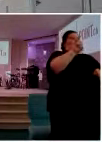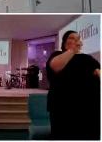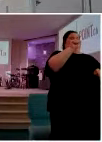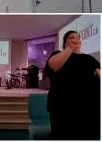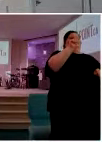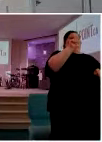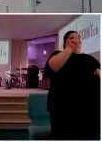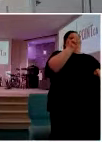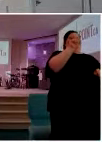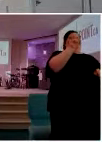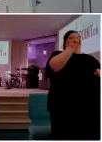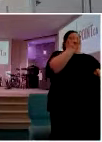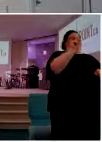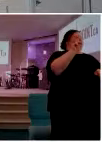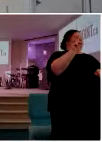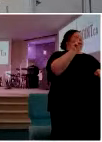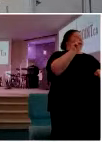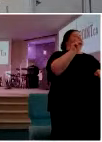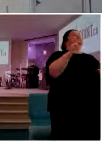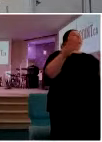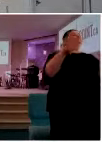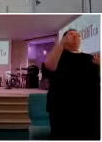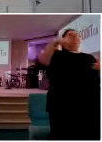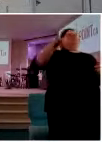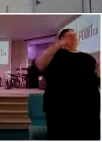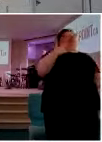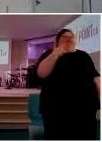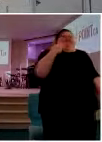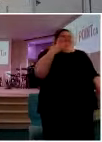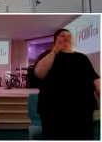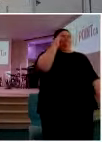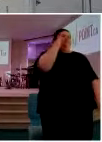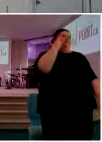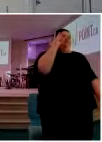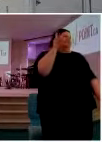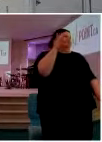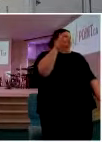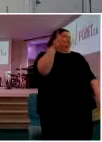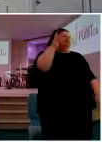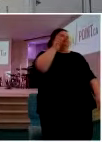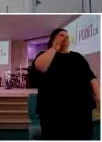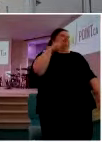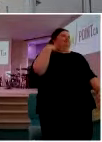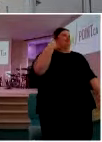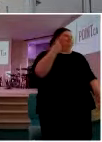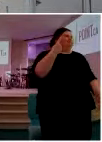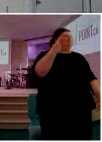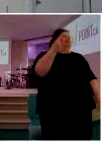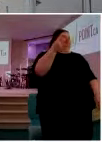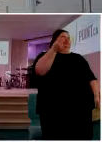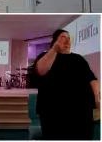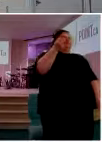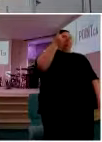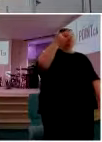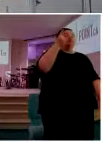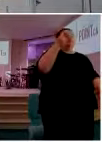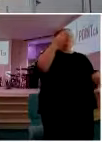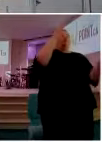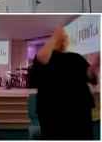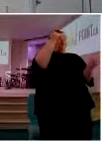Pastor, I've heard most of this before. That's good. That's good. That means, and hopefully you've obeyed it.